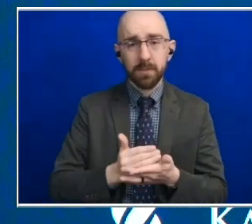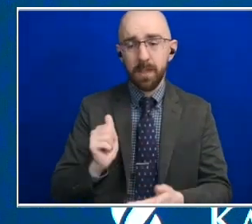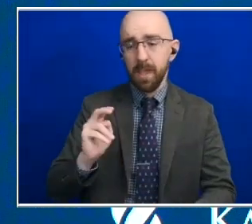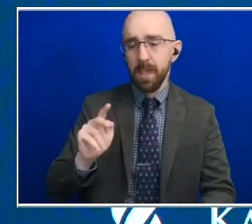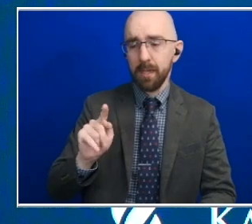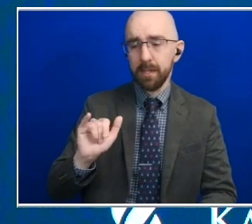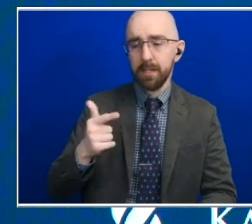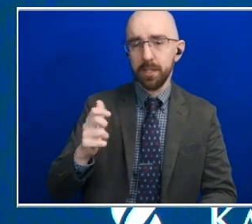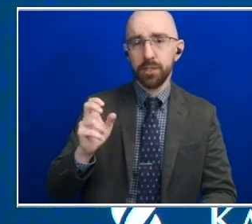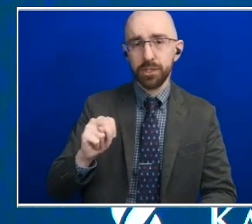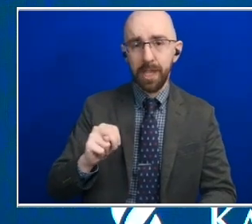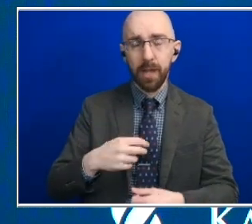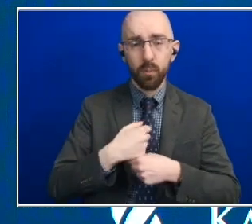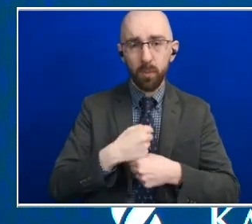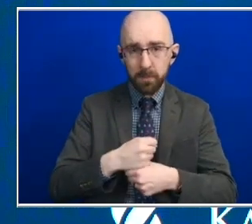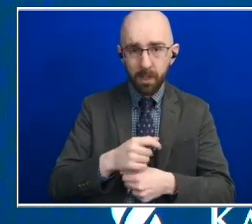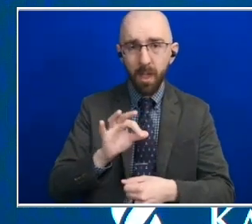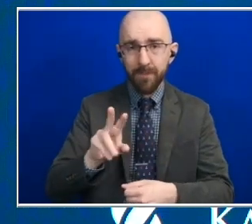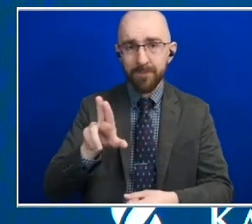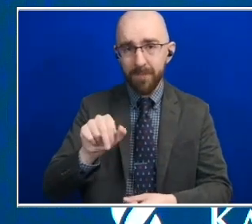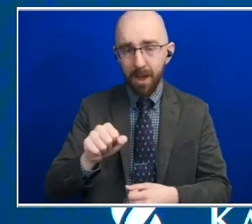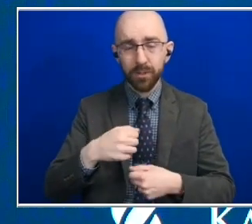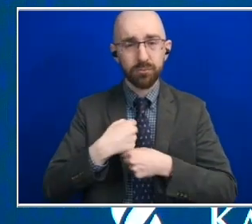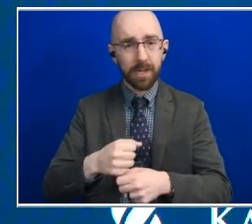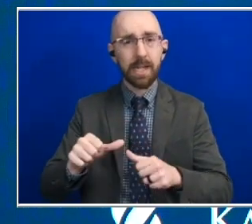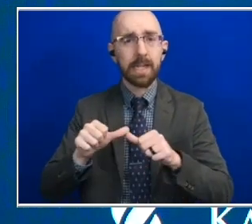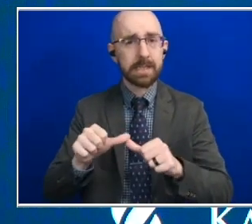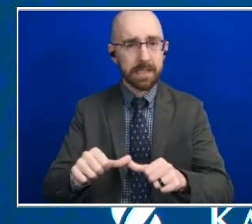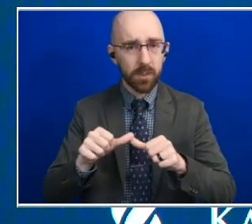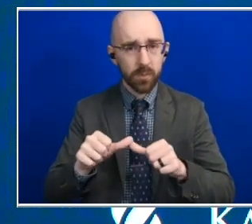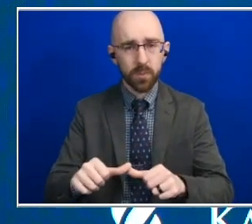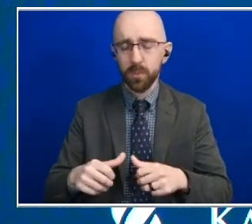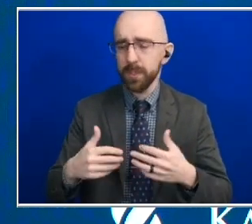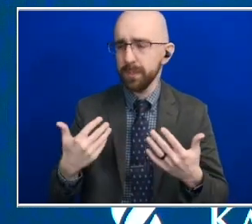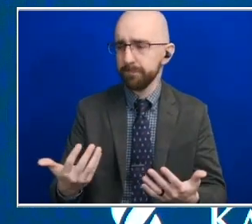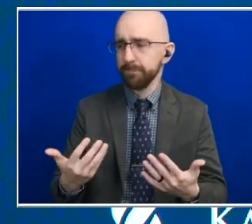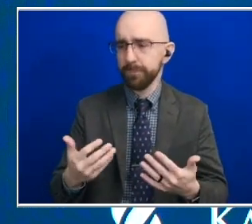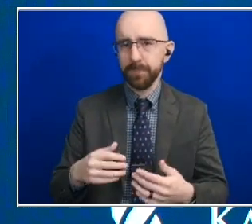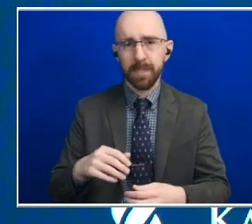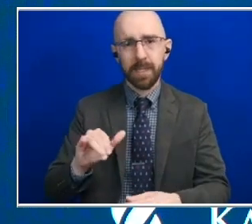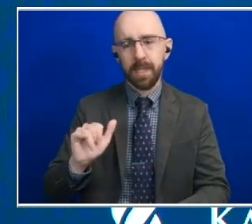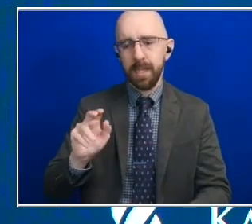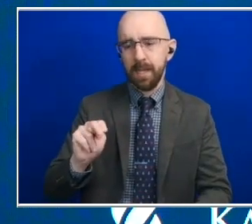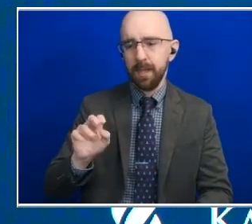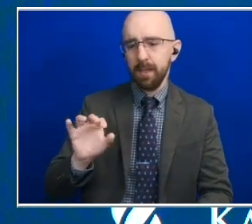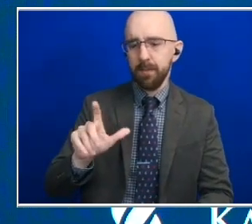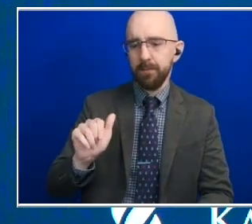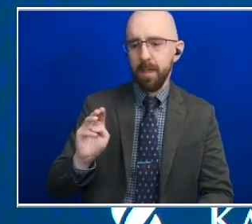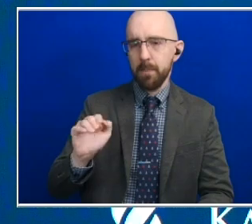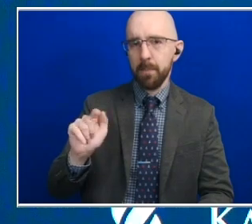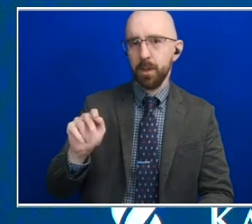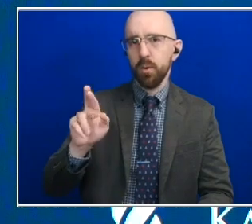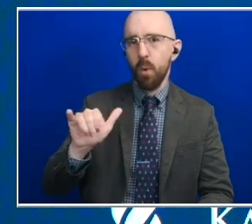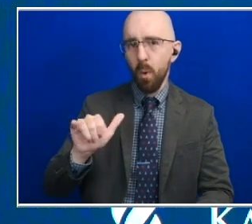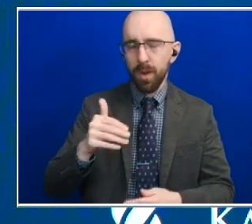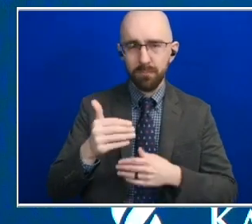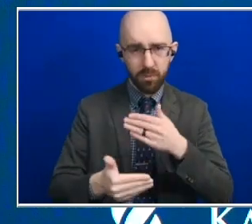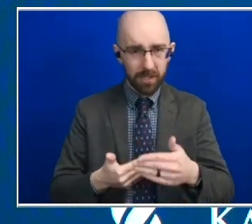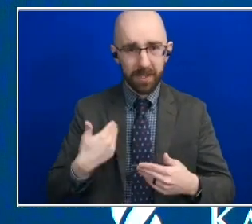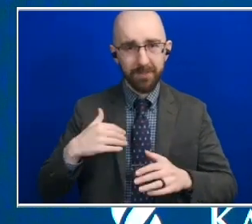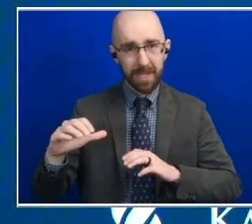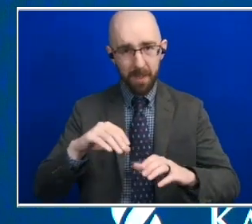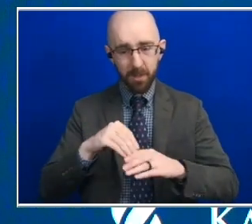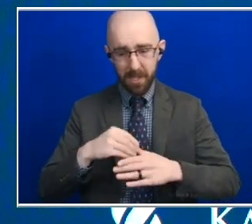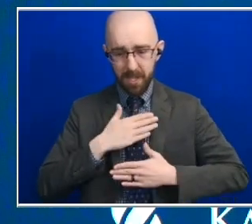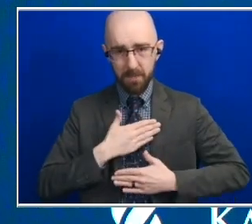replication of the virus, creating that continued inflammatory process? Then you have release of the chemicals in your body causing these